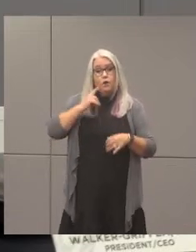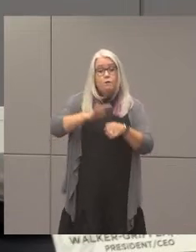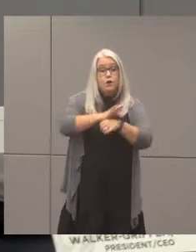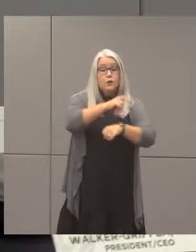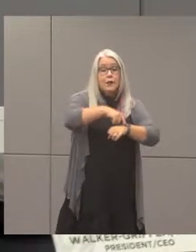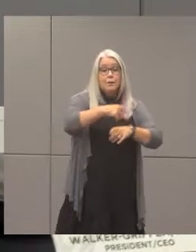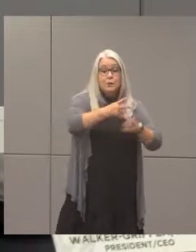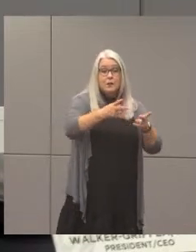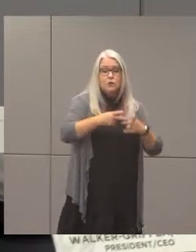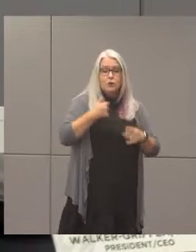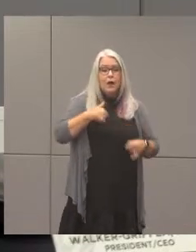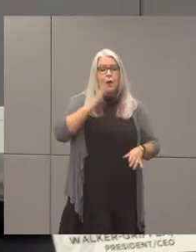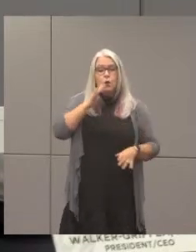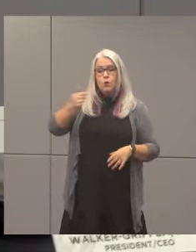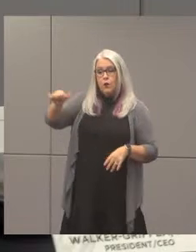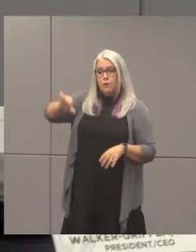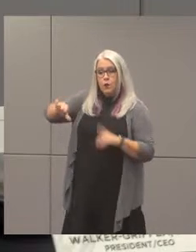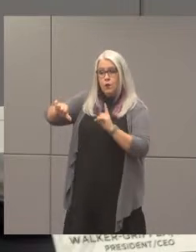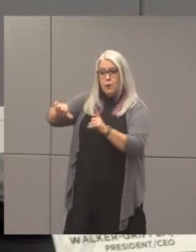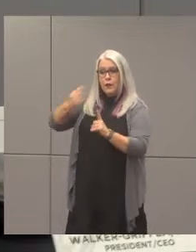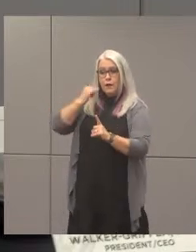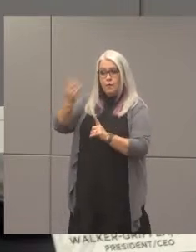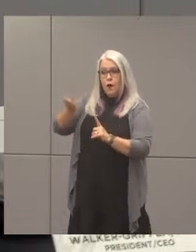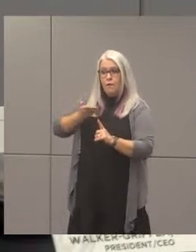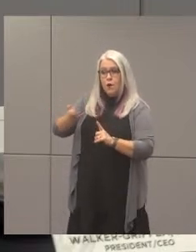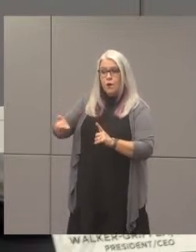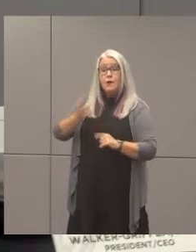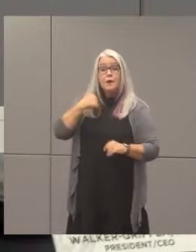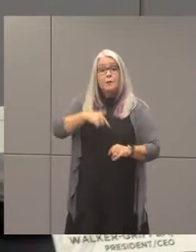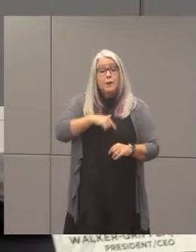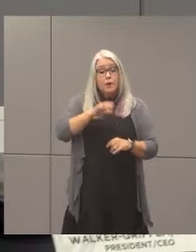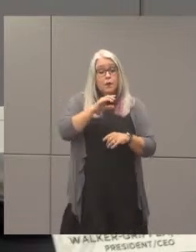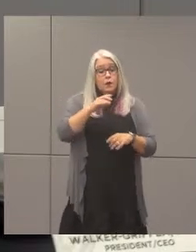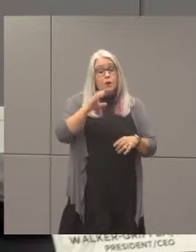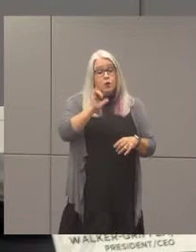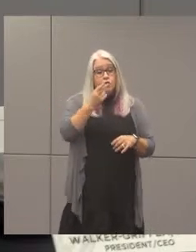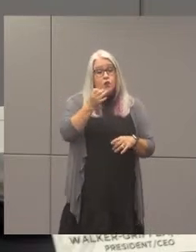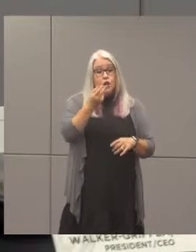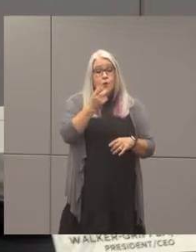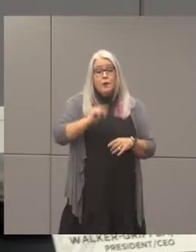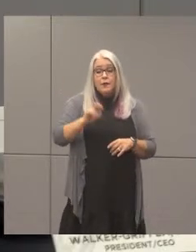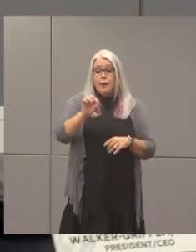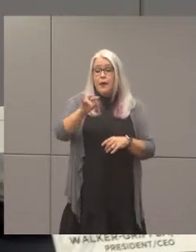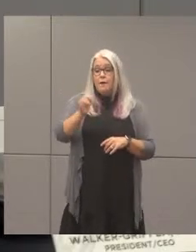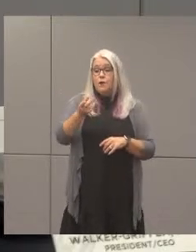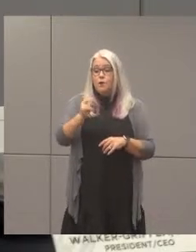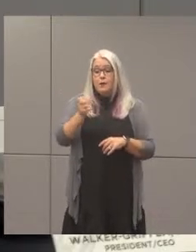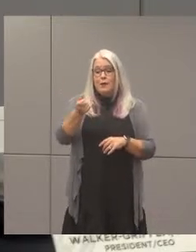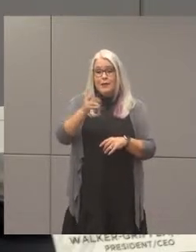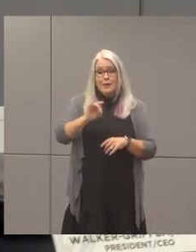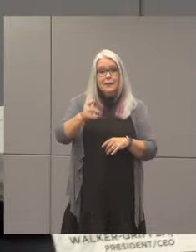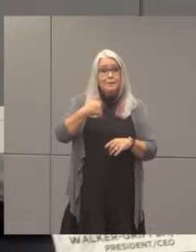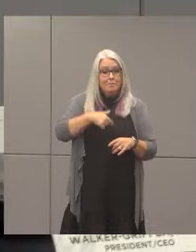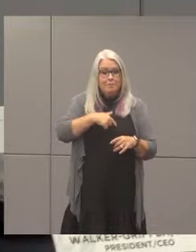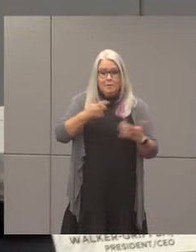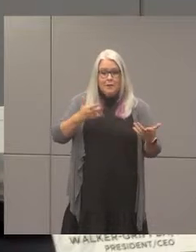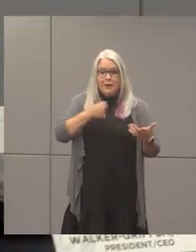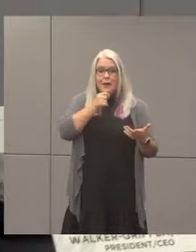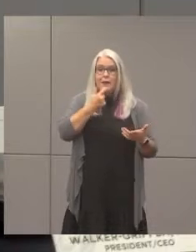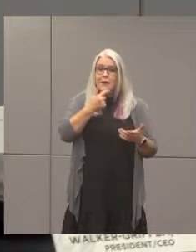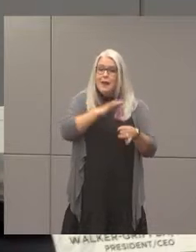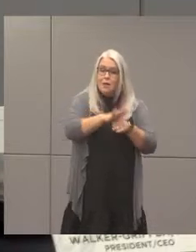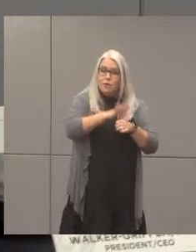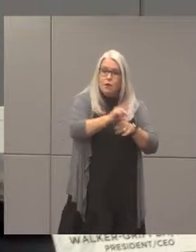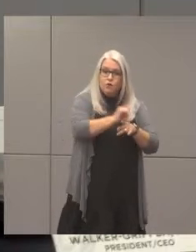full-time position, I would refuse it. Towards the end of your meeting, Chairman Everman mentioned that the board had not sufficient training. That's what I do.